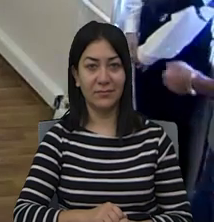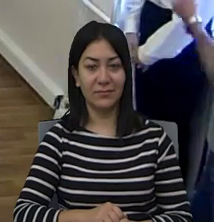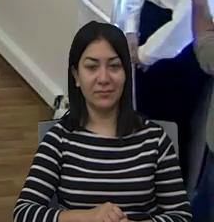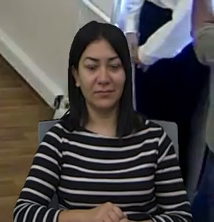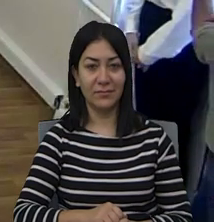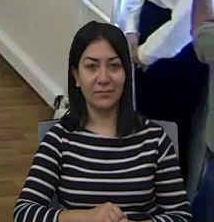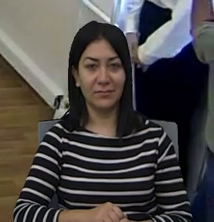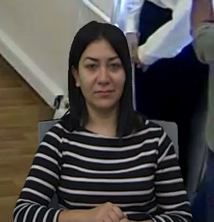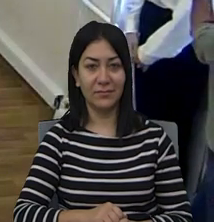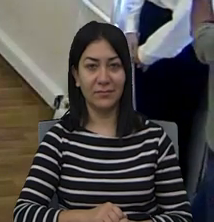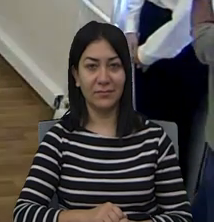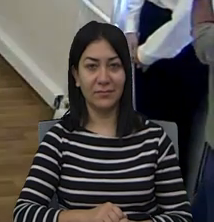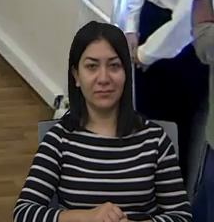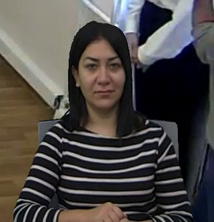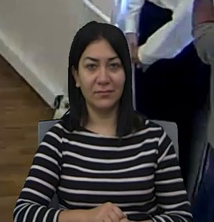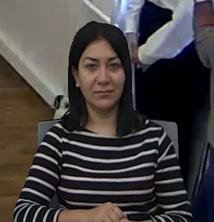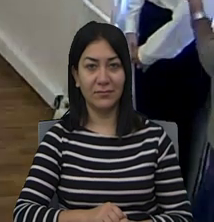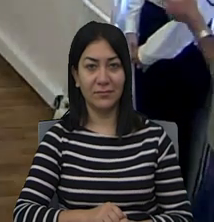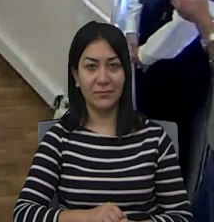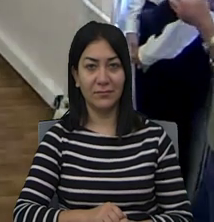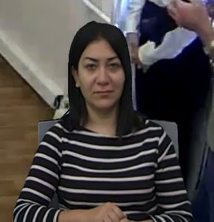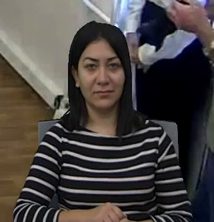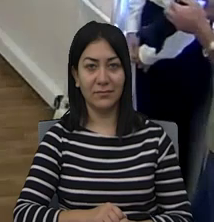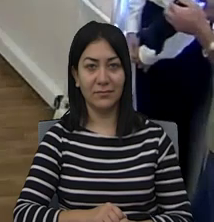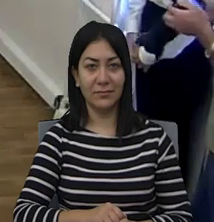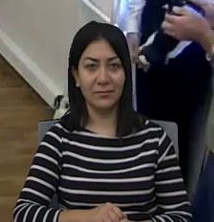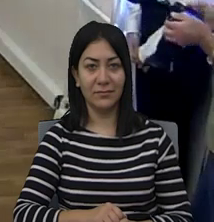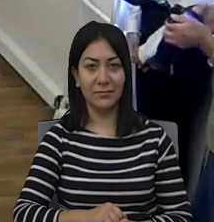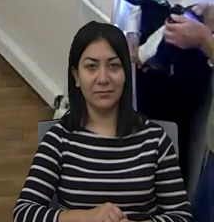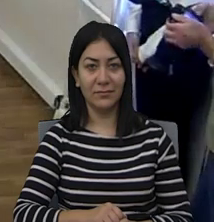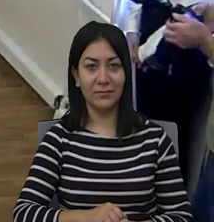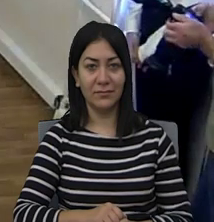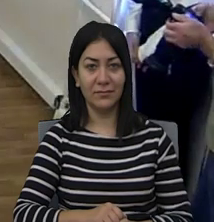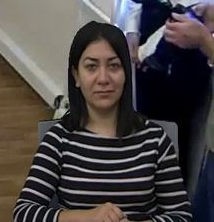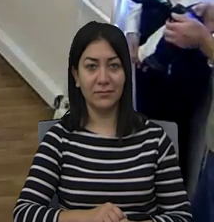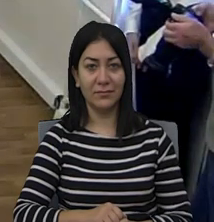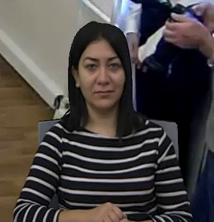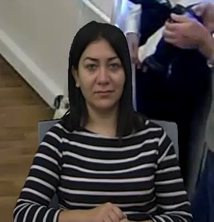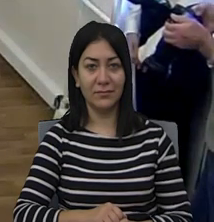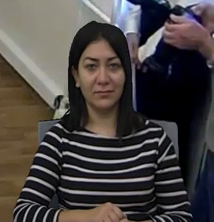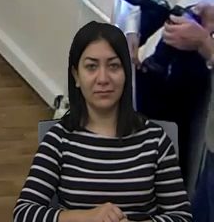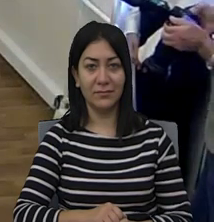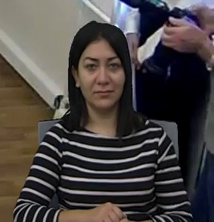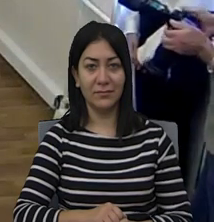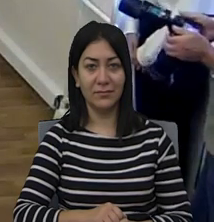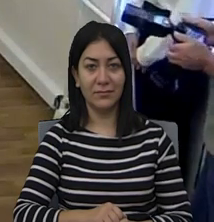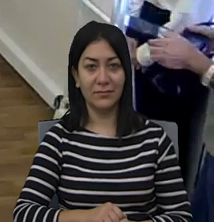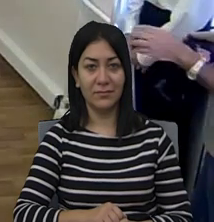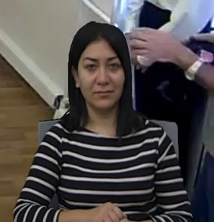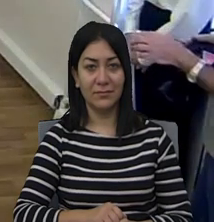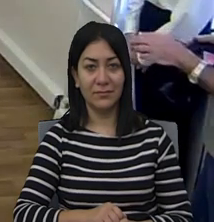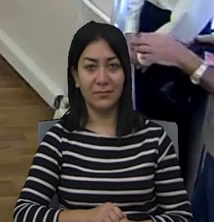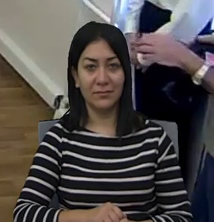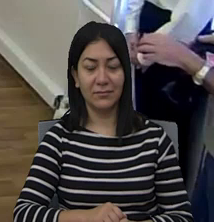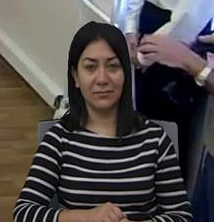of informal members of this commission and they've always been, you know, in close cooperation with our staff, which we value very,